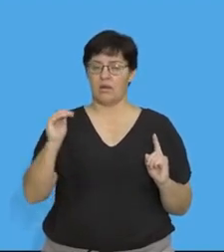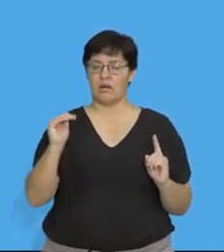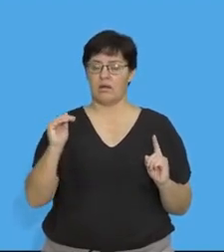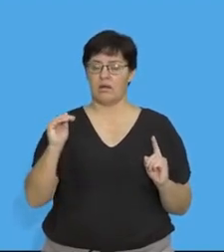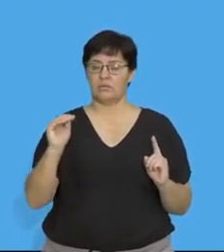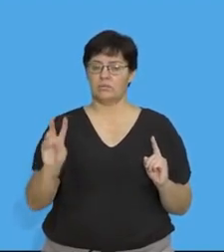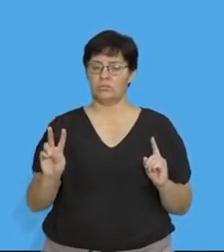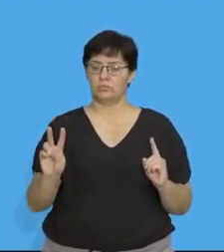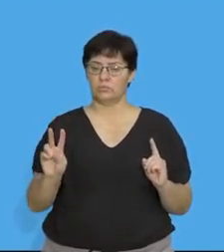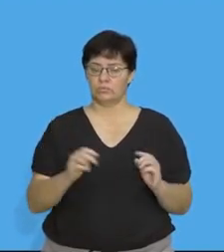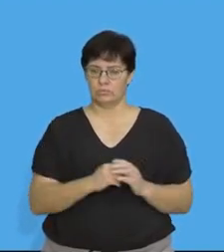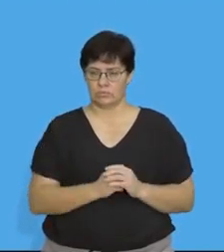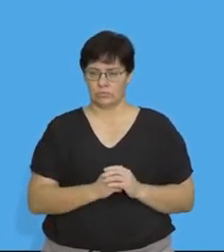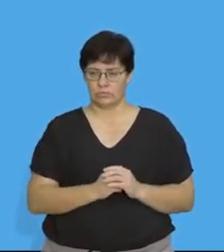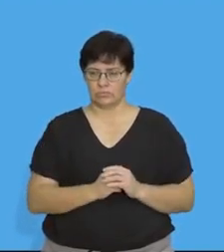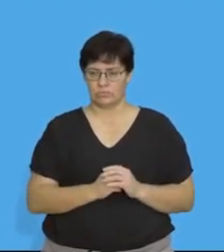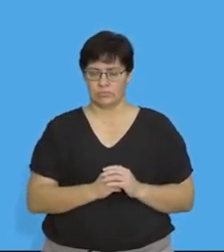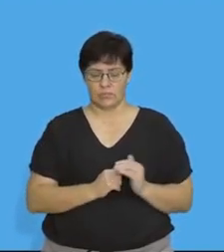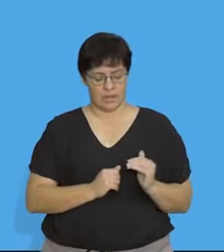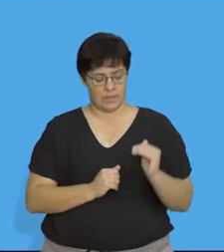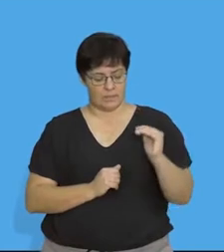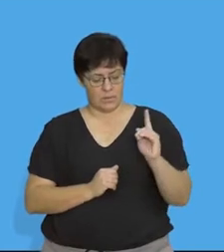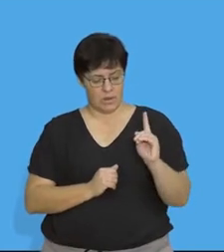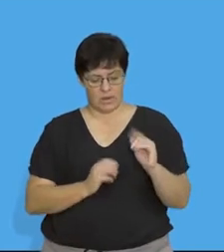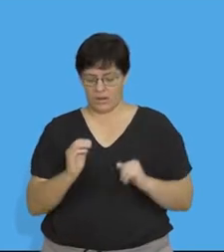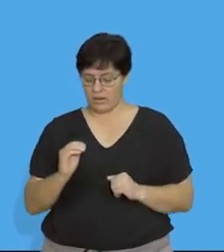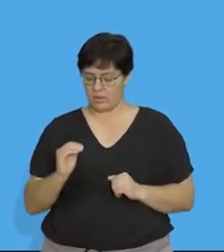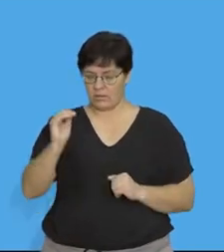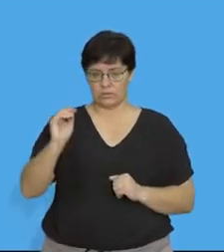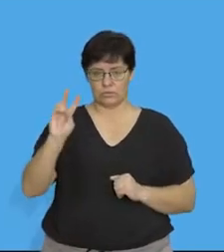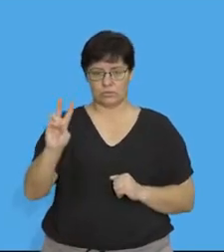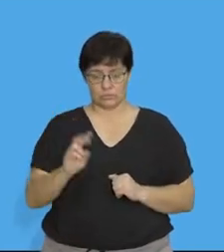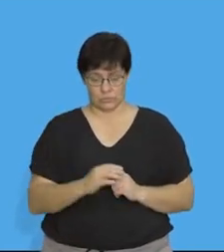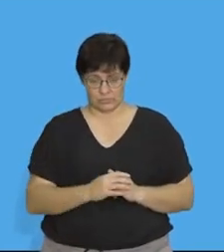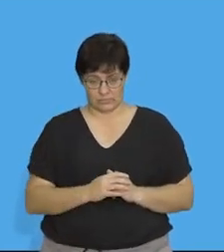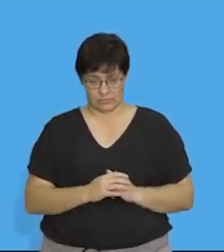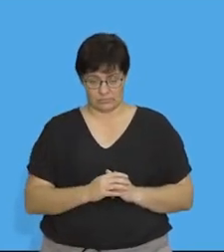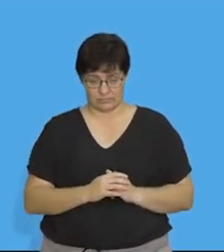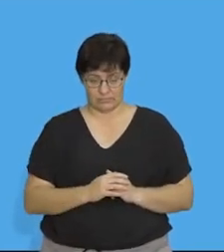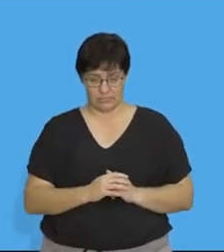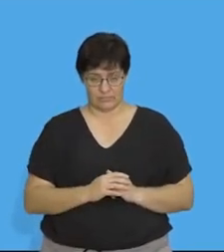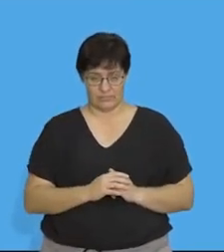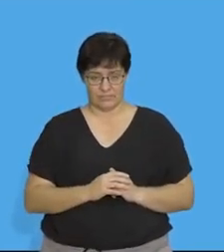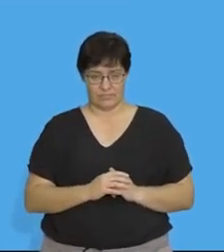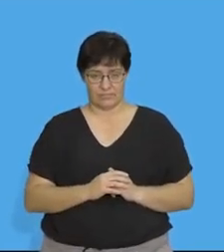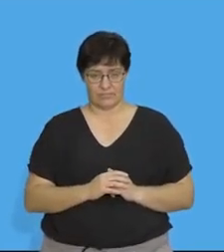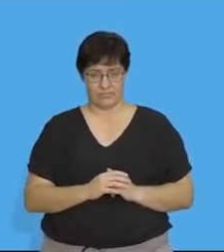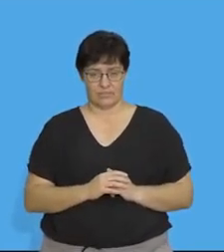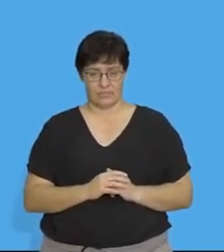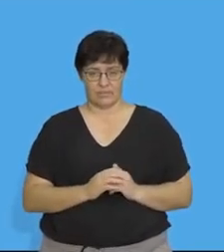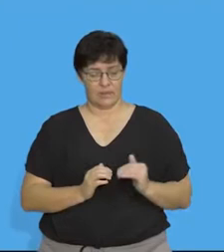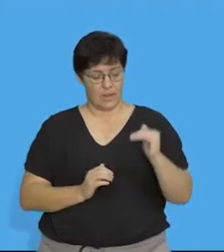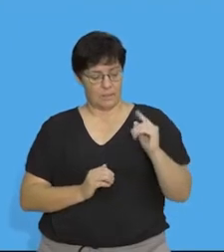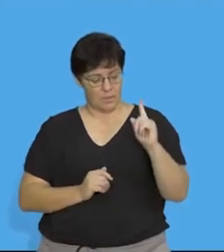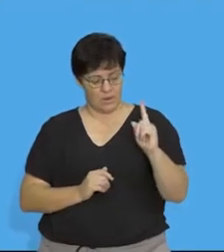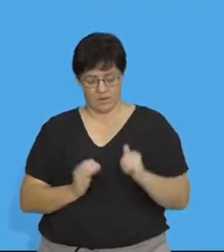is 2. So each time we went up by 1 over here, we went up by 2 over here. We went up